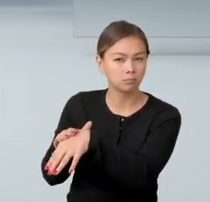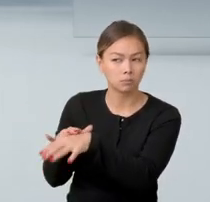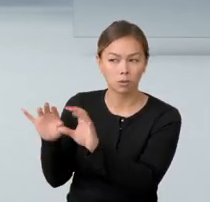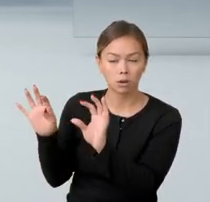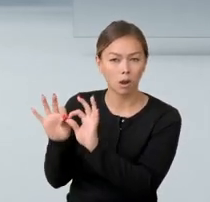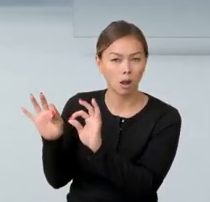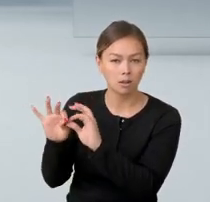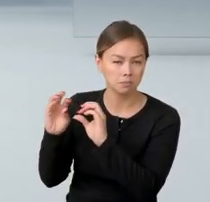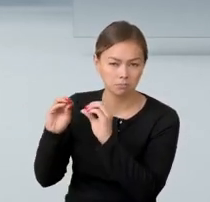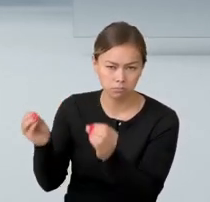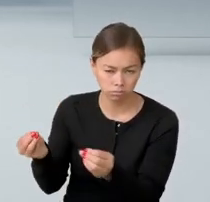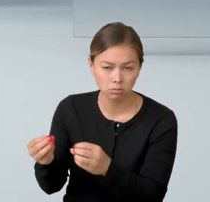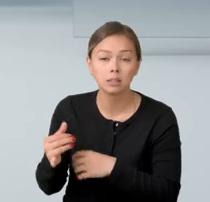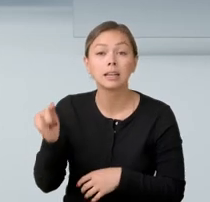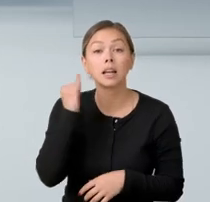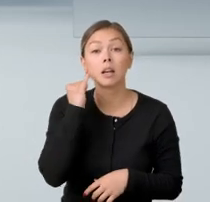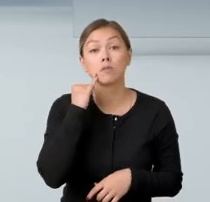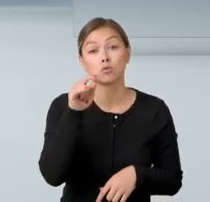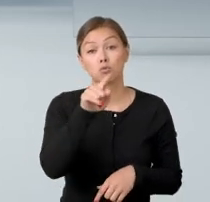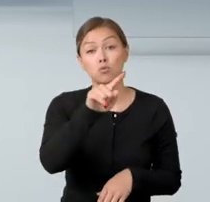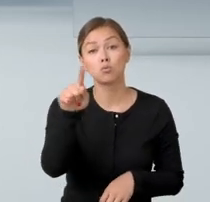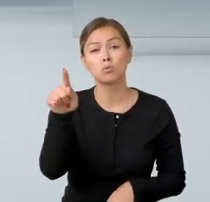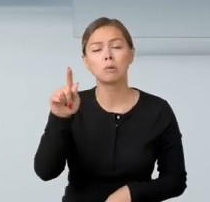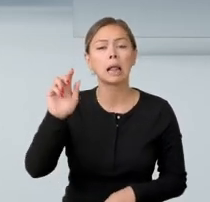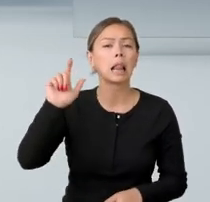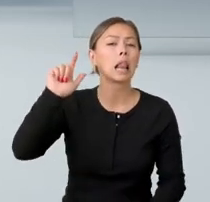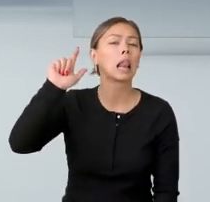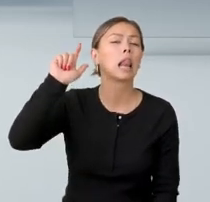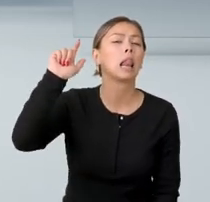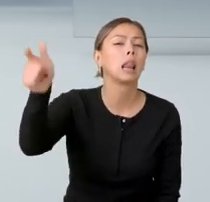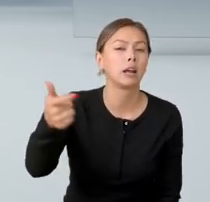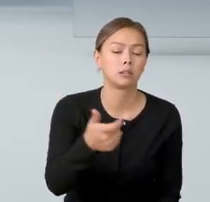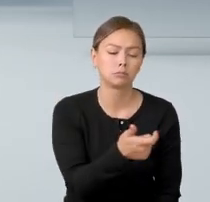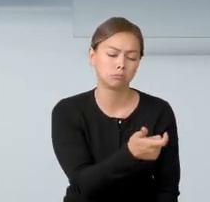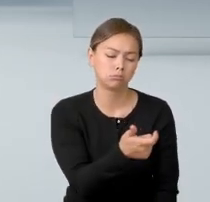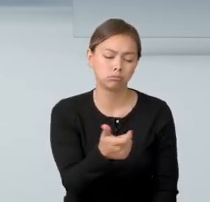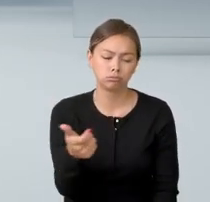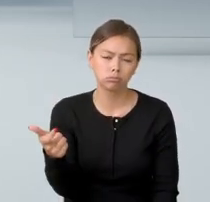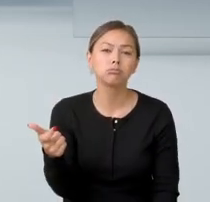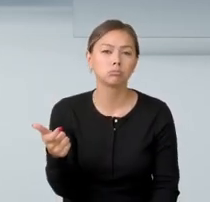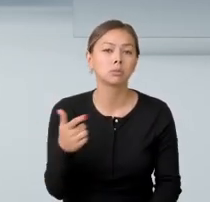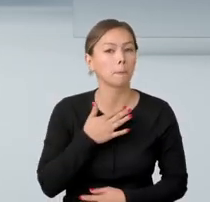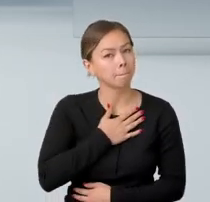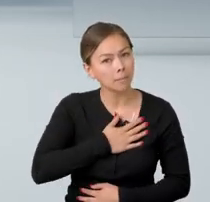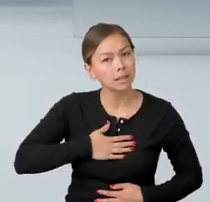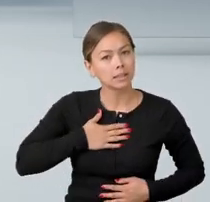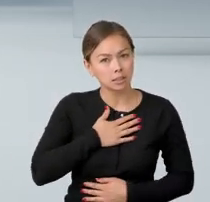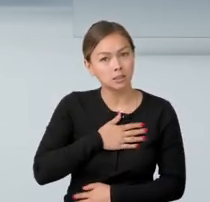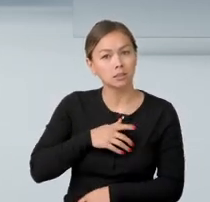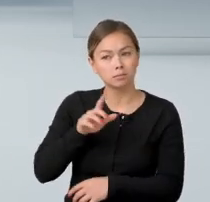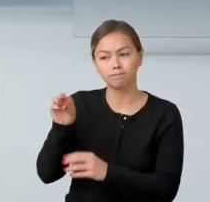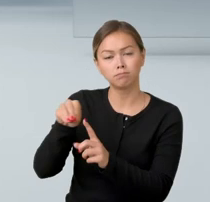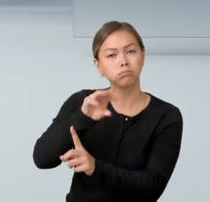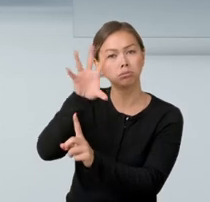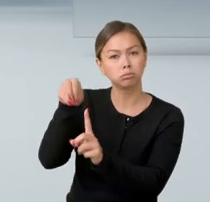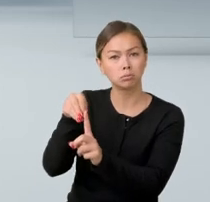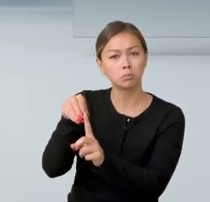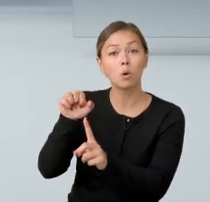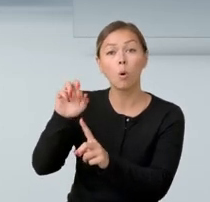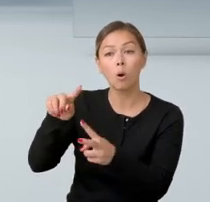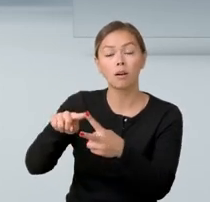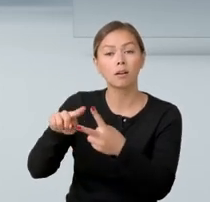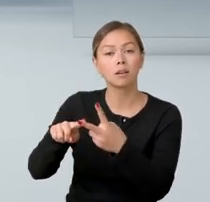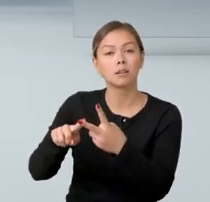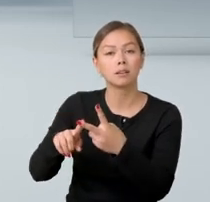Consulting at the zero cost and if it's if you are watching this video later please